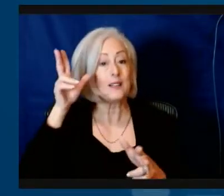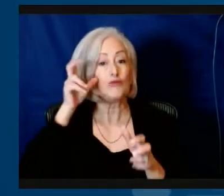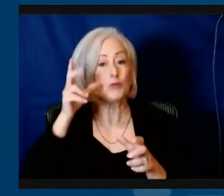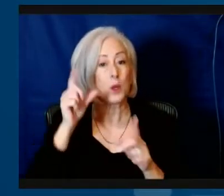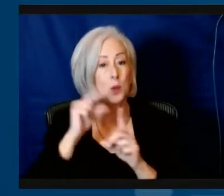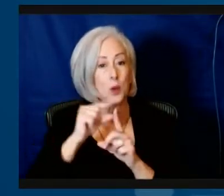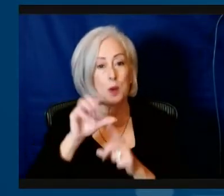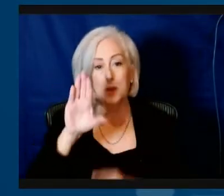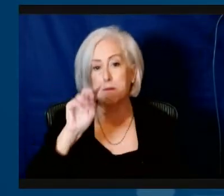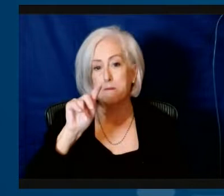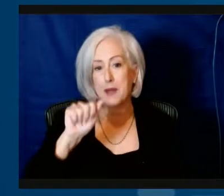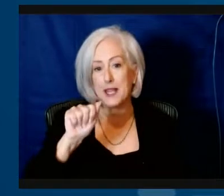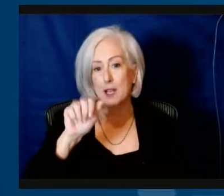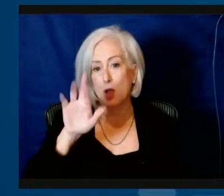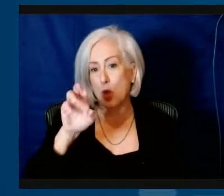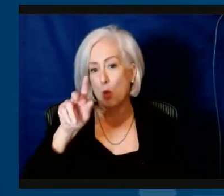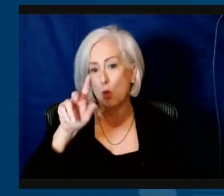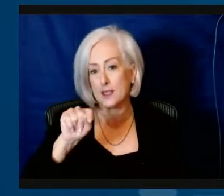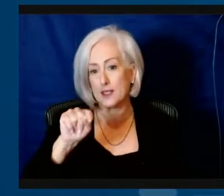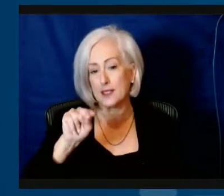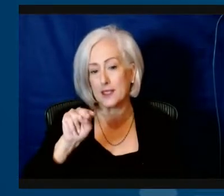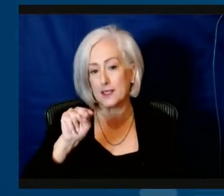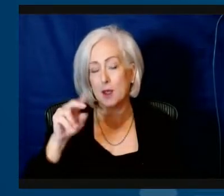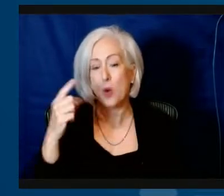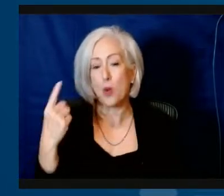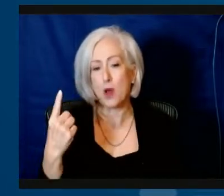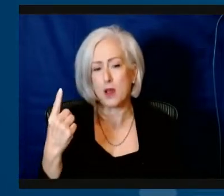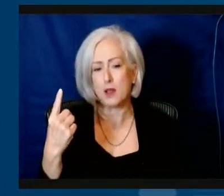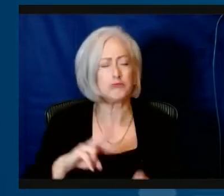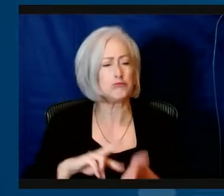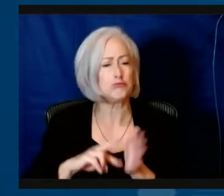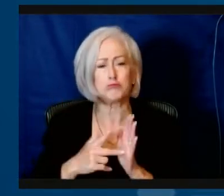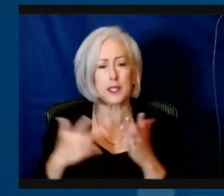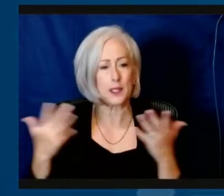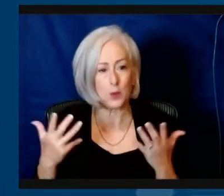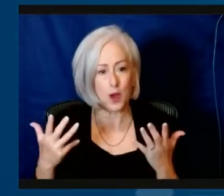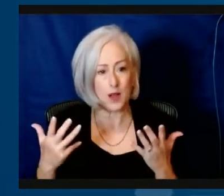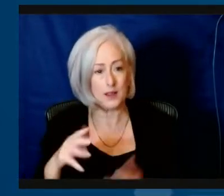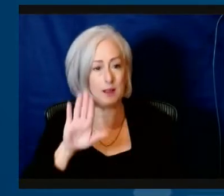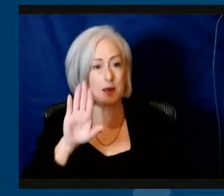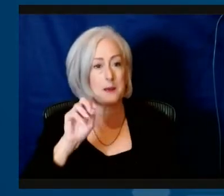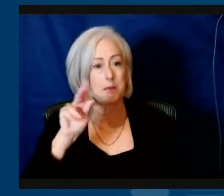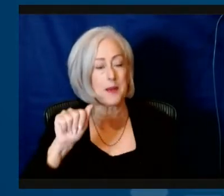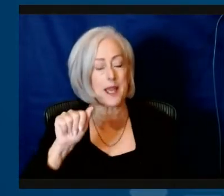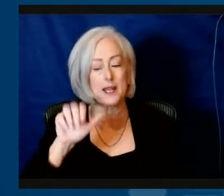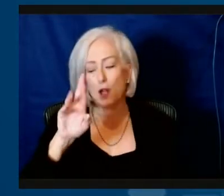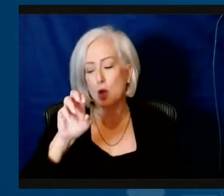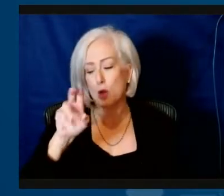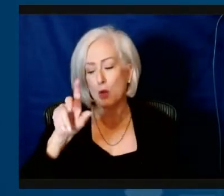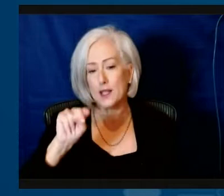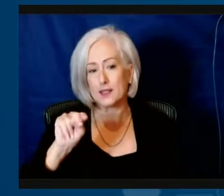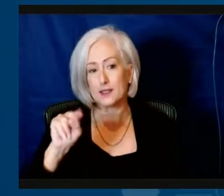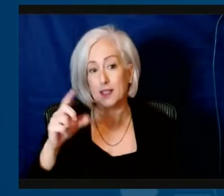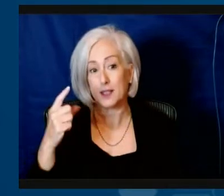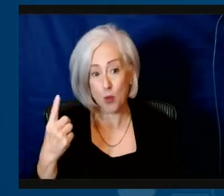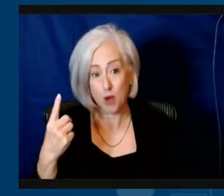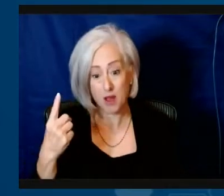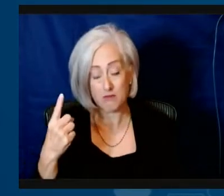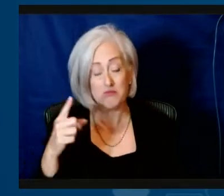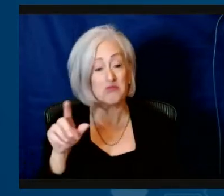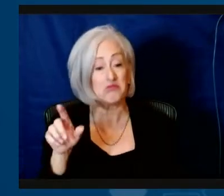us about what beta-arrestin 1 means. So beta-arrestin 1 is also a protein. It's